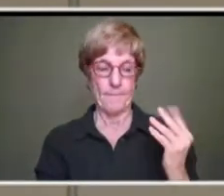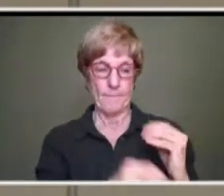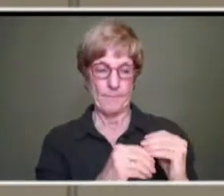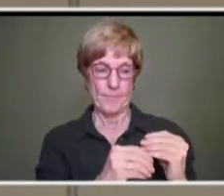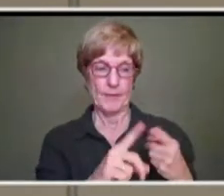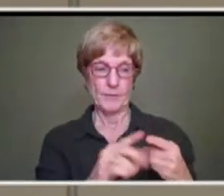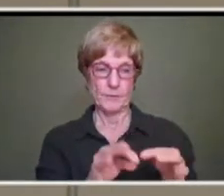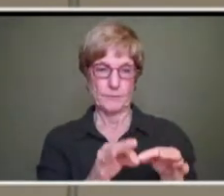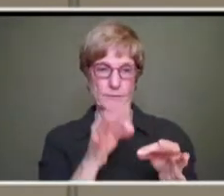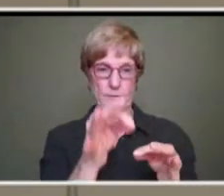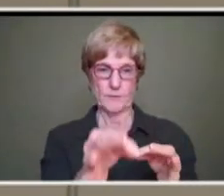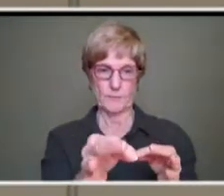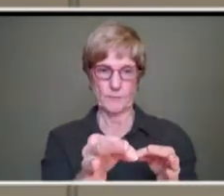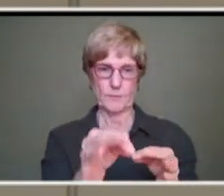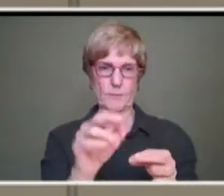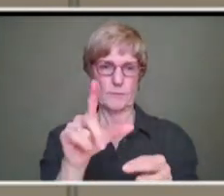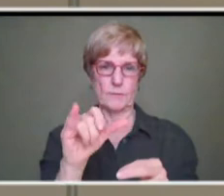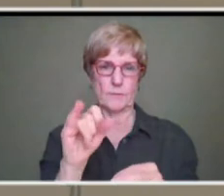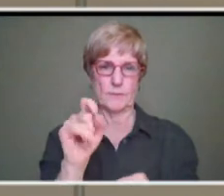deferral list so